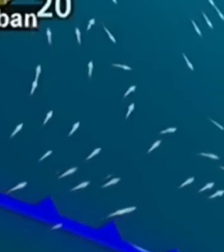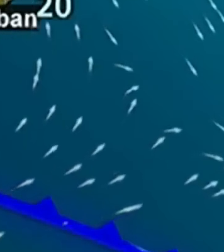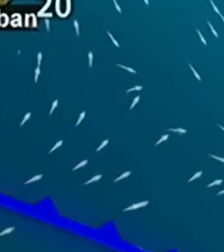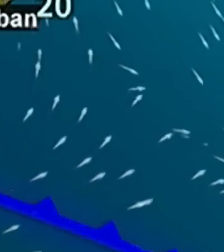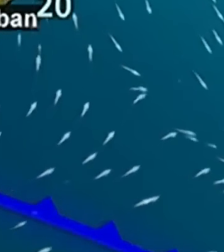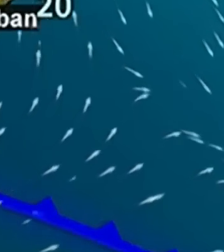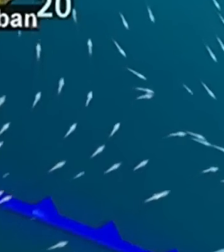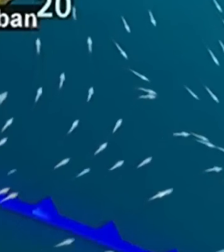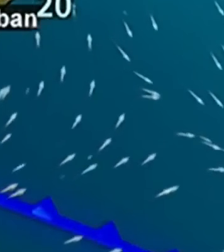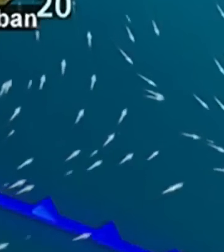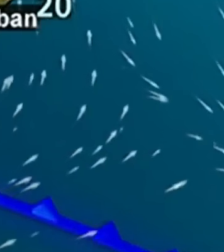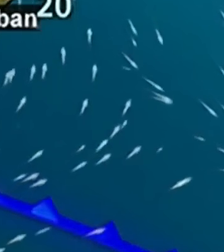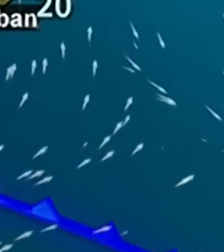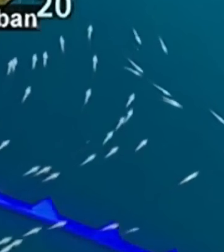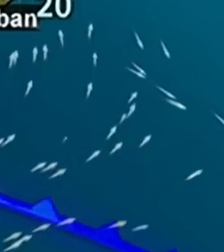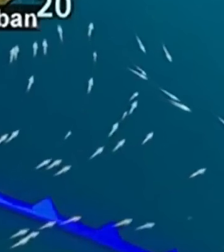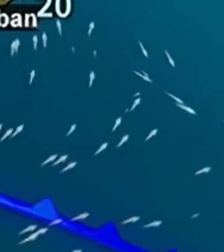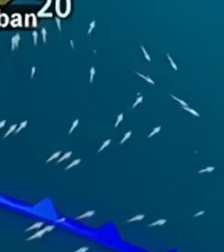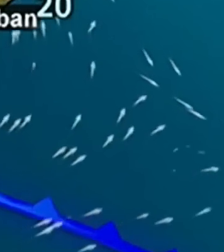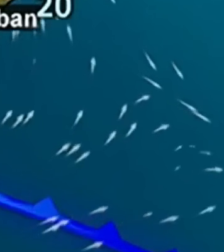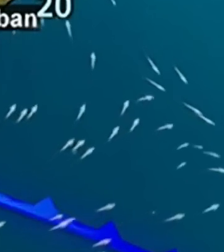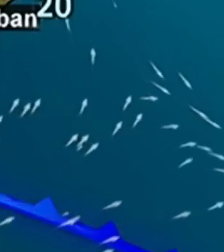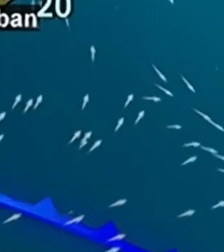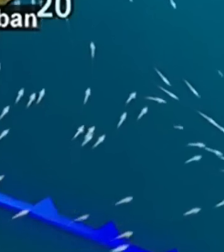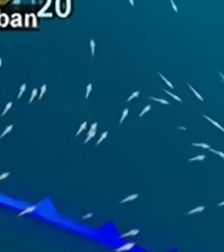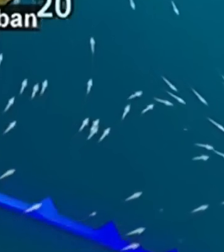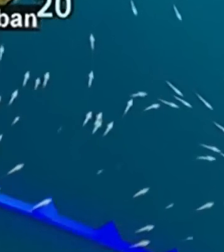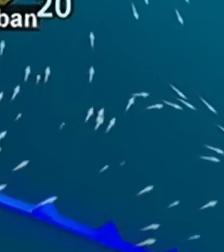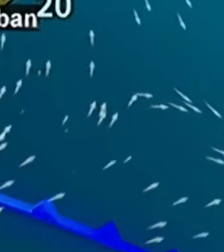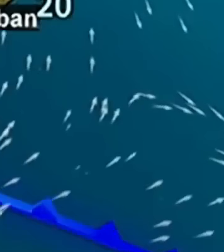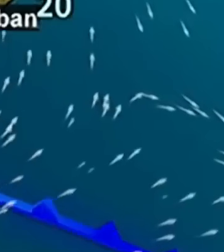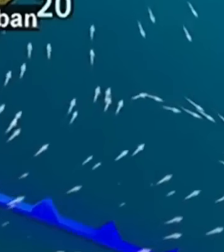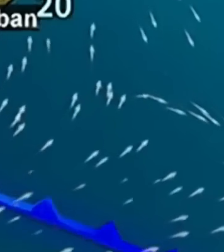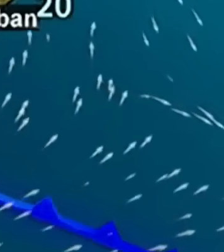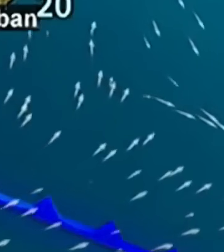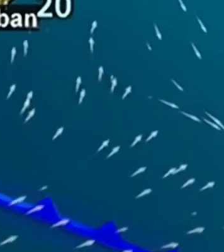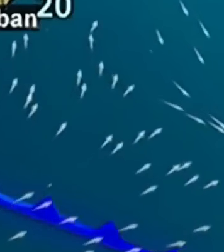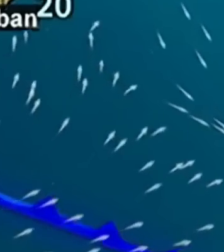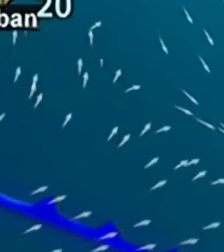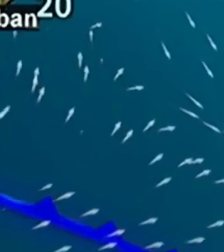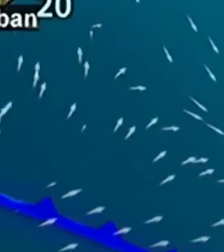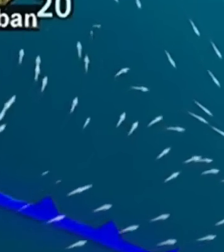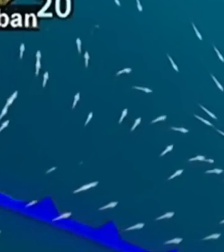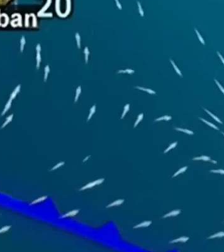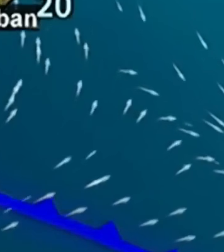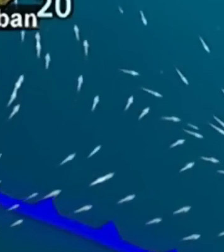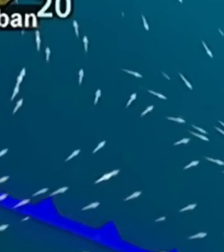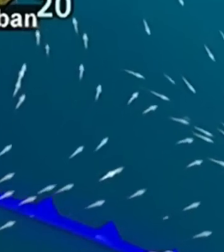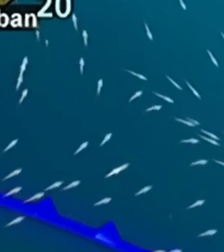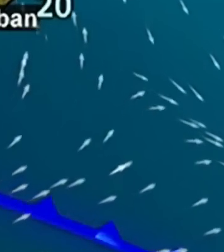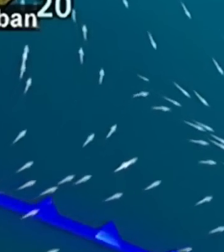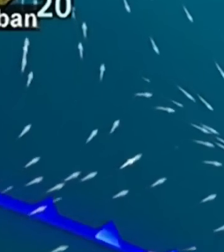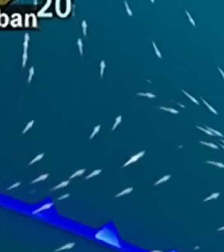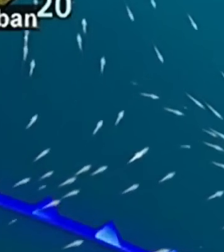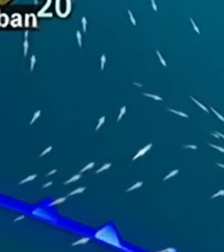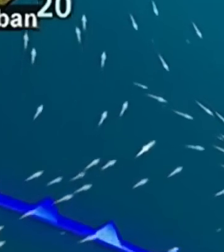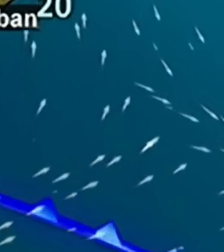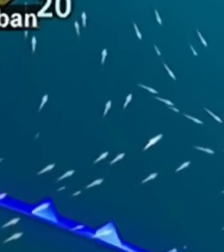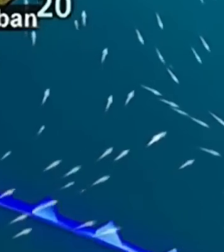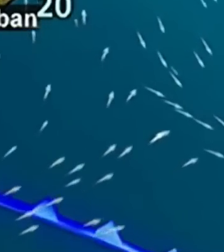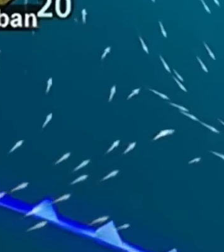Sabli pila simbaga jeno ho hlakile hore ba bura buli ba tsa hlakisa hore ha o shebile ho tloka kapa leboa ho tla jwale hona ka haro kapa bophirima ho ka